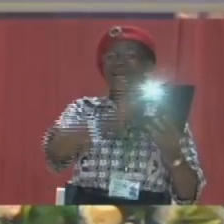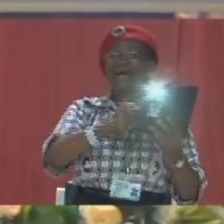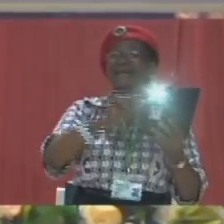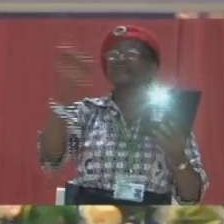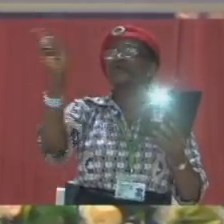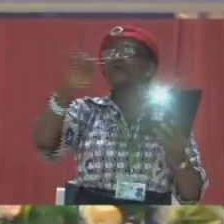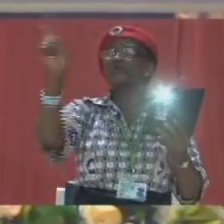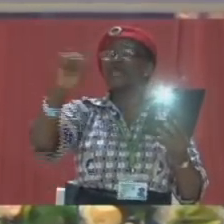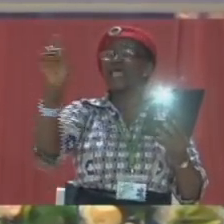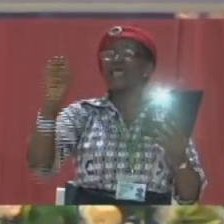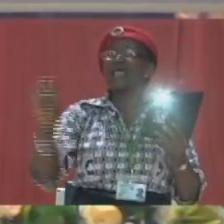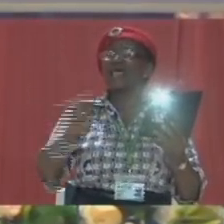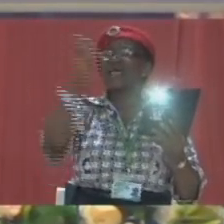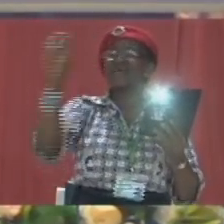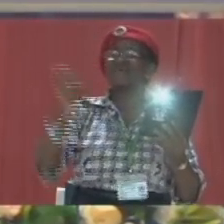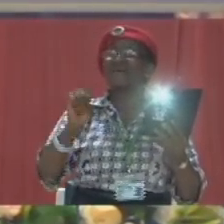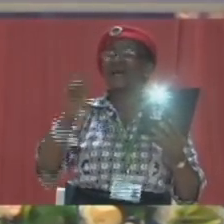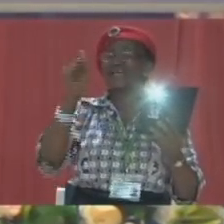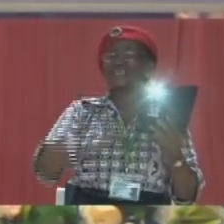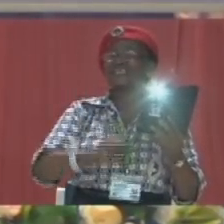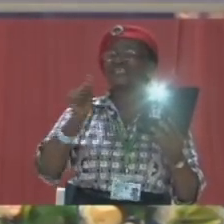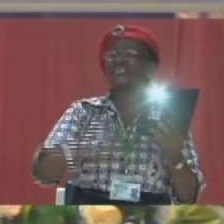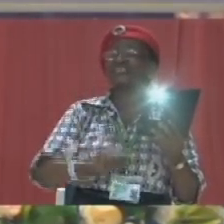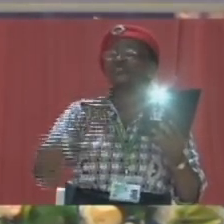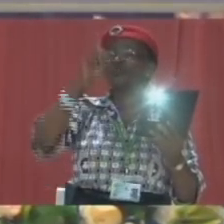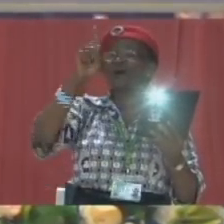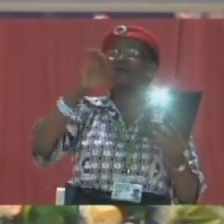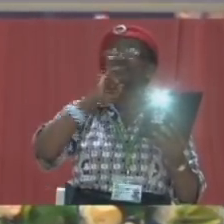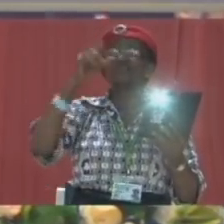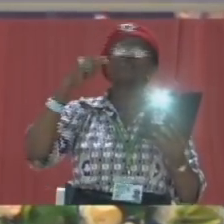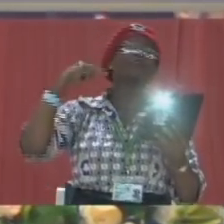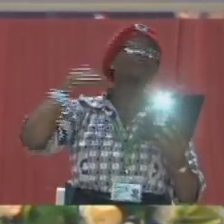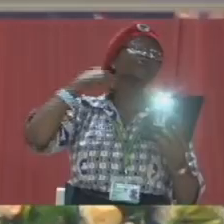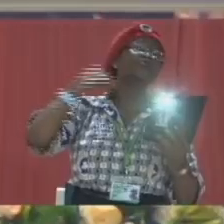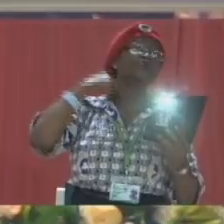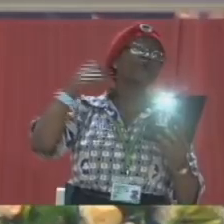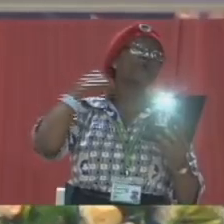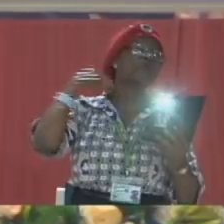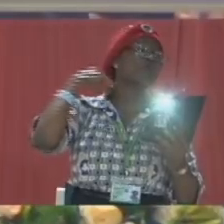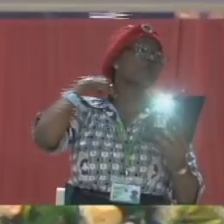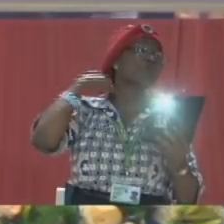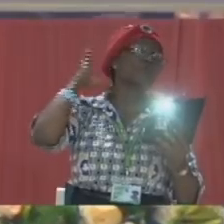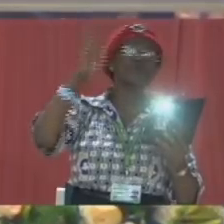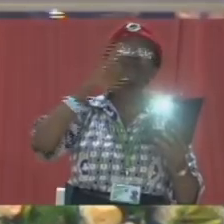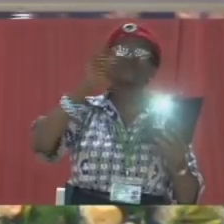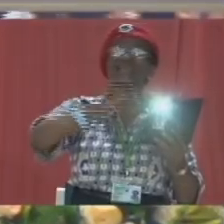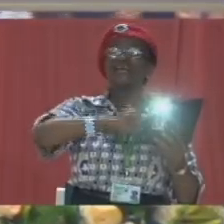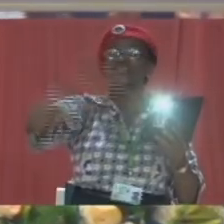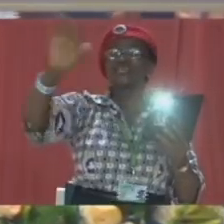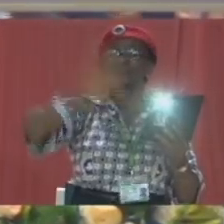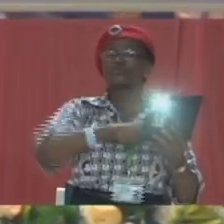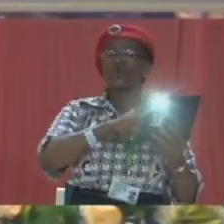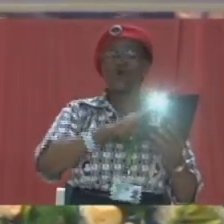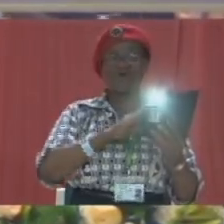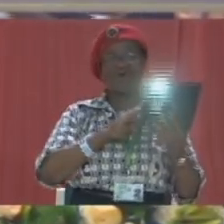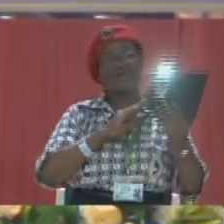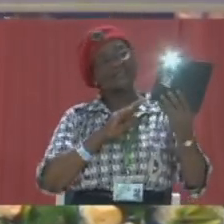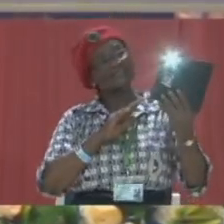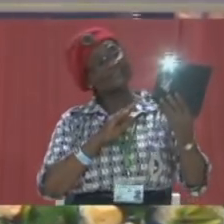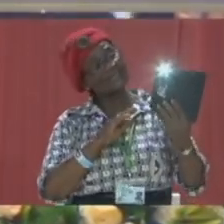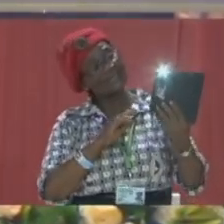is used, yokes will be destroyed. To beg, to get baby, to get you, I won't come with you. I will judge